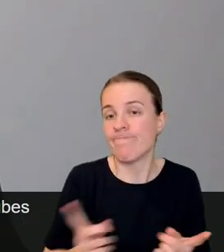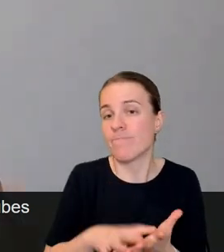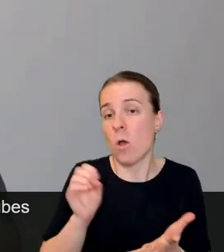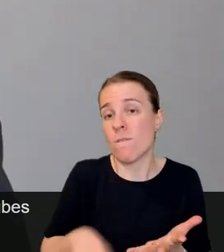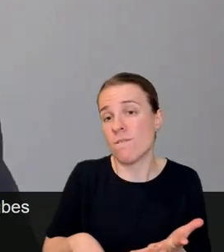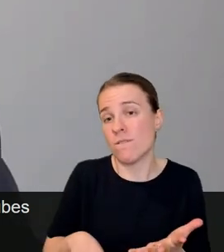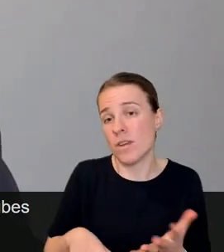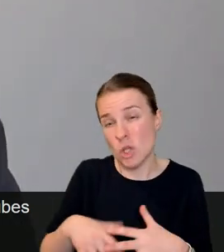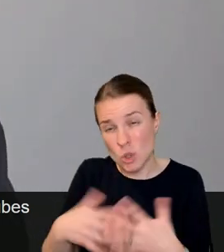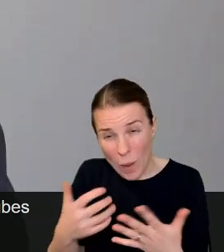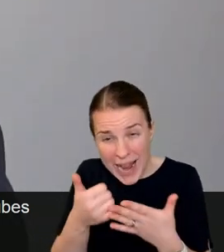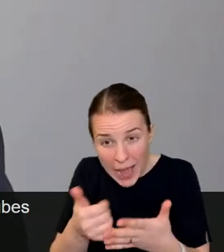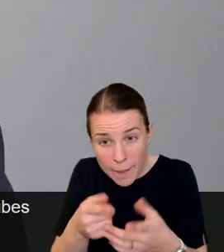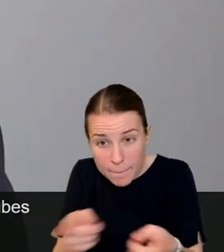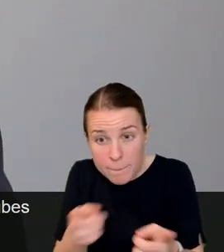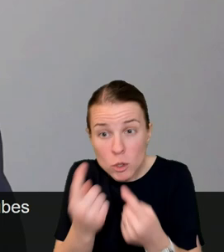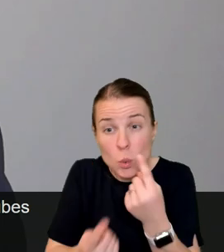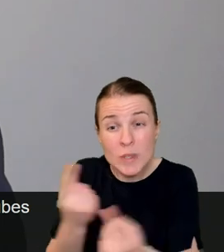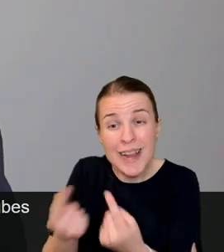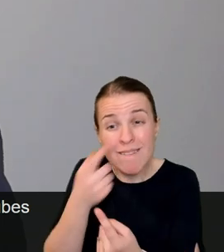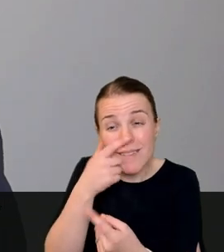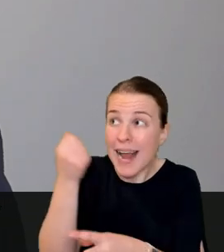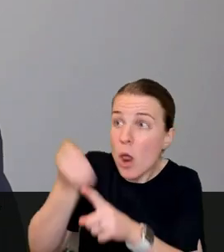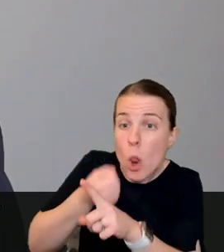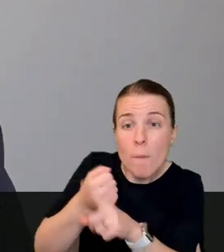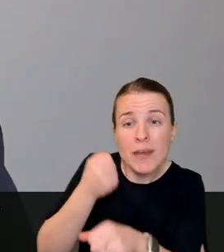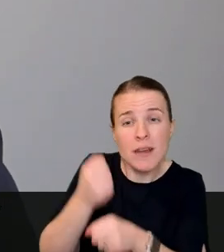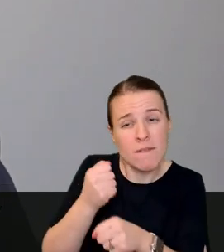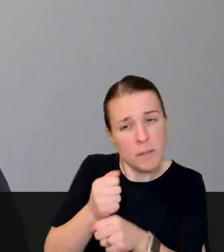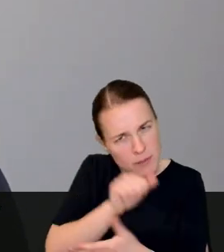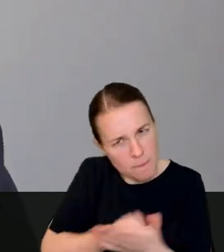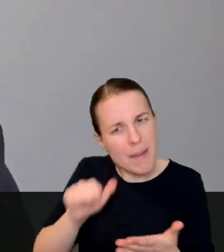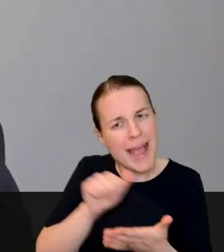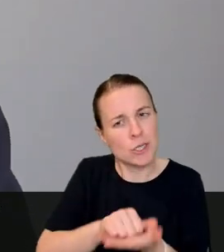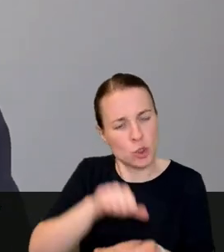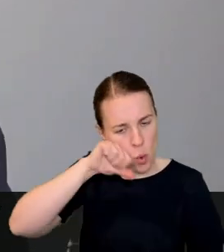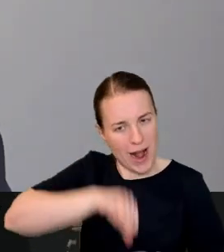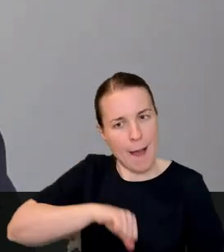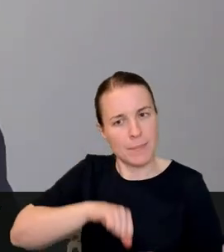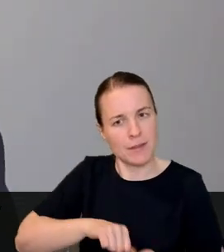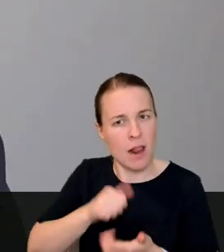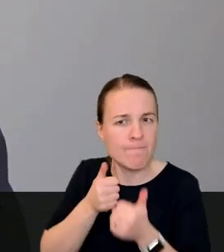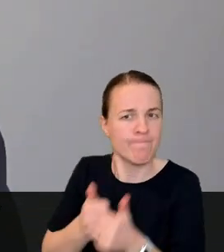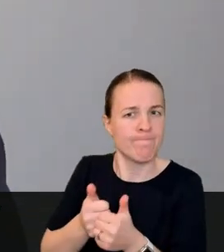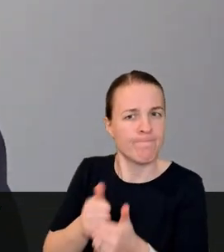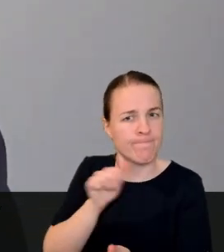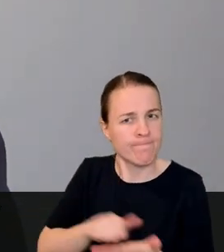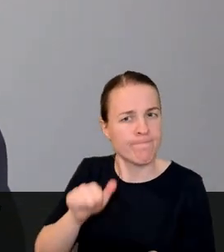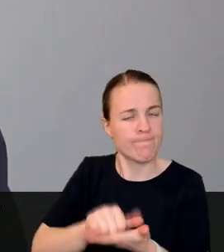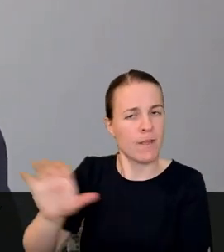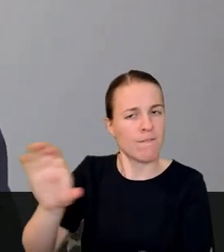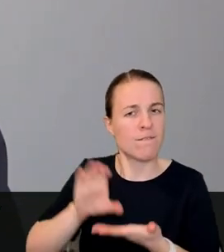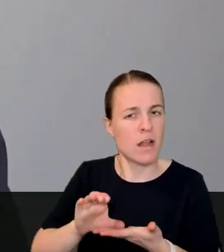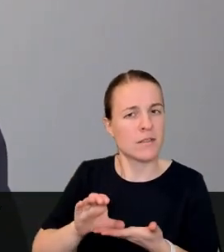the government for a decent deal for our capital city, not only would I appreciate, but so will Londoners across our great city.